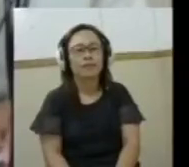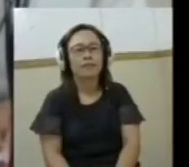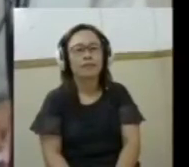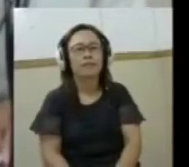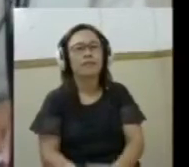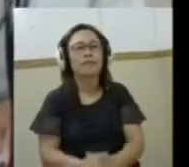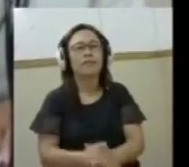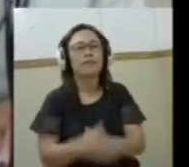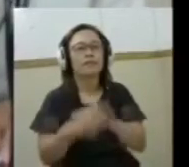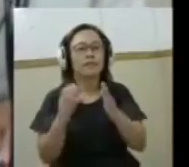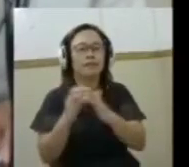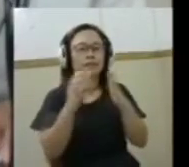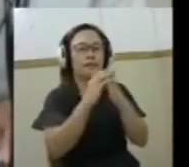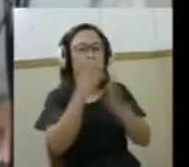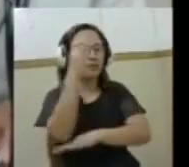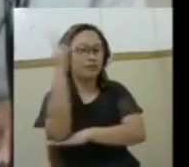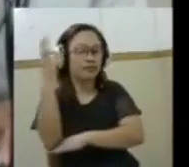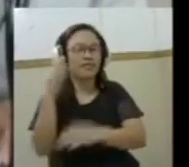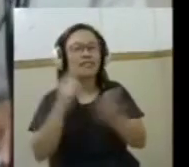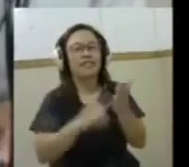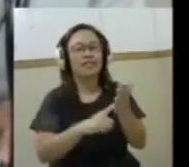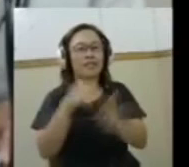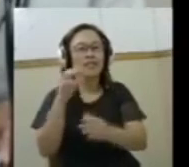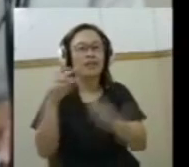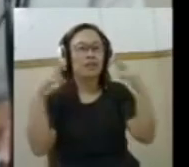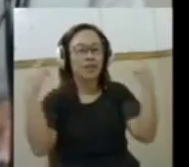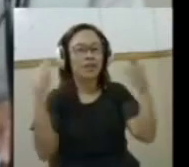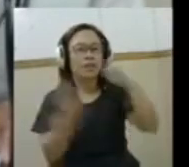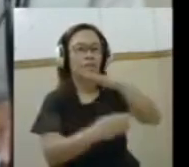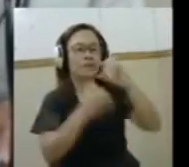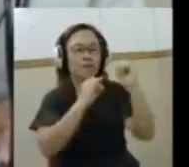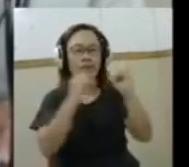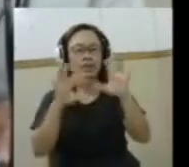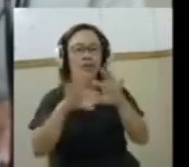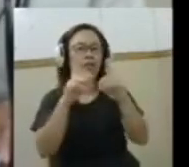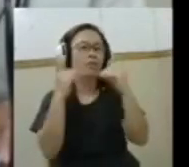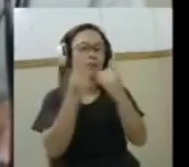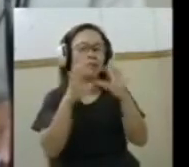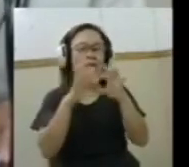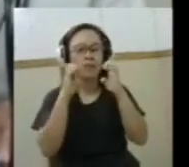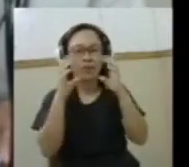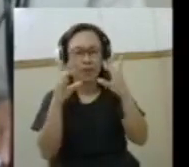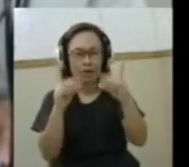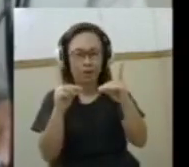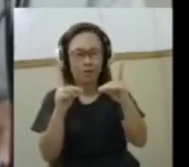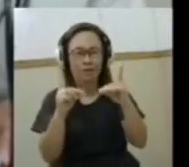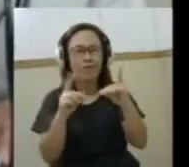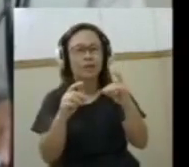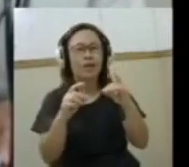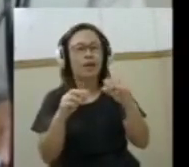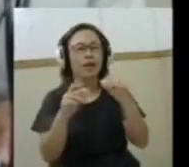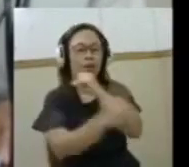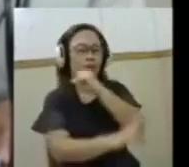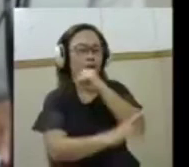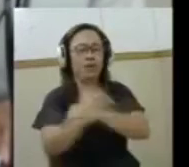Live from the city in the forest, this is the radio-based instruction of the Department of Education, Region